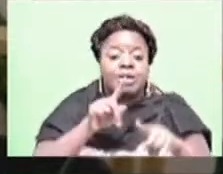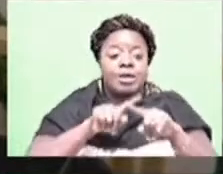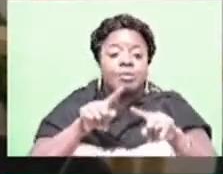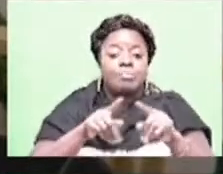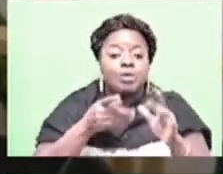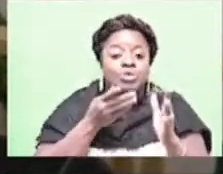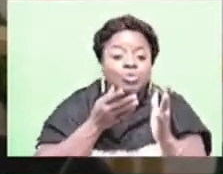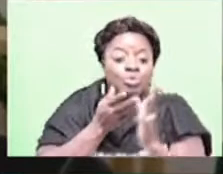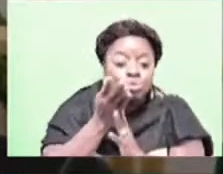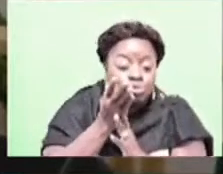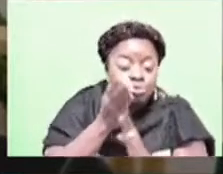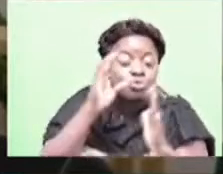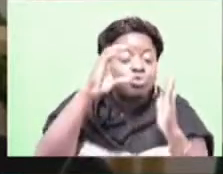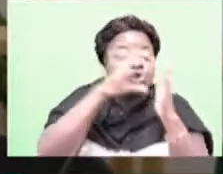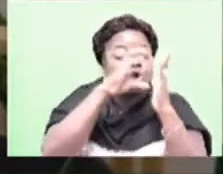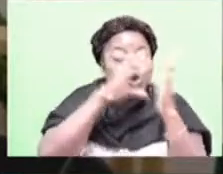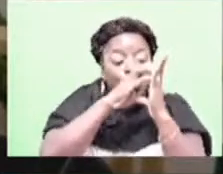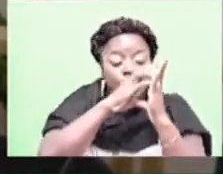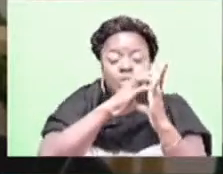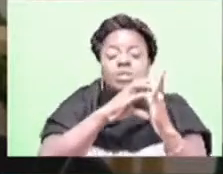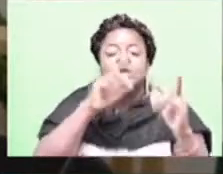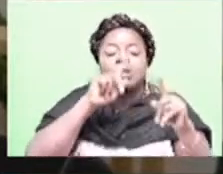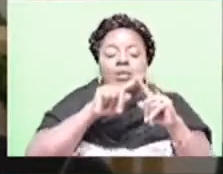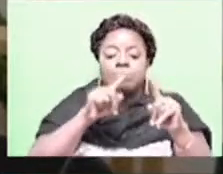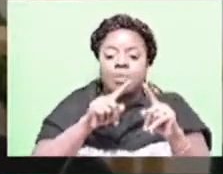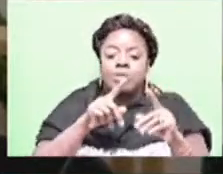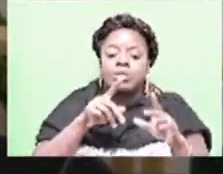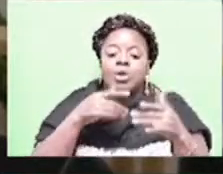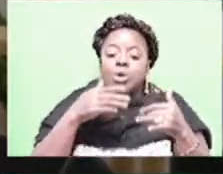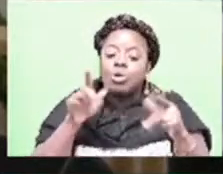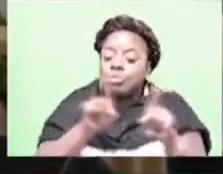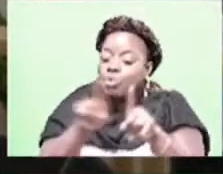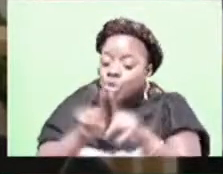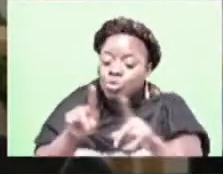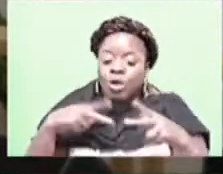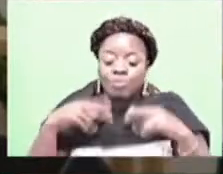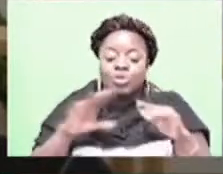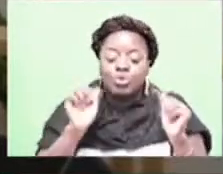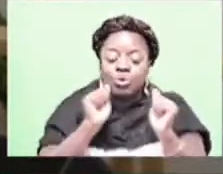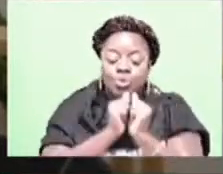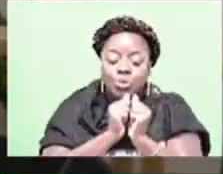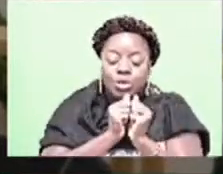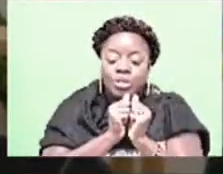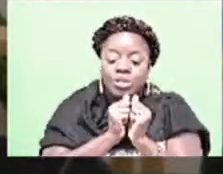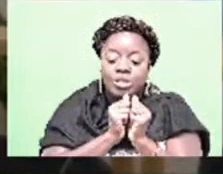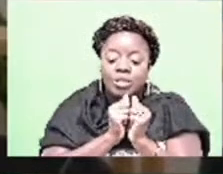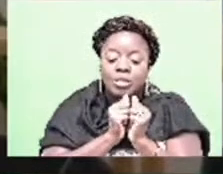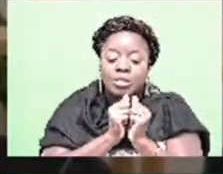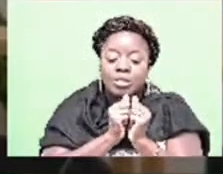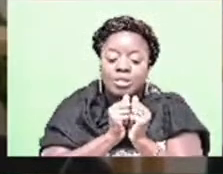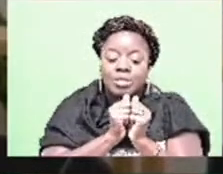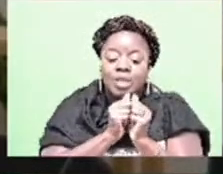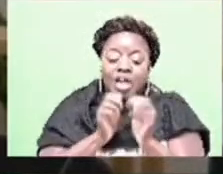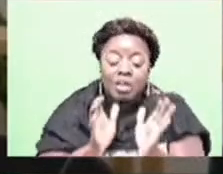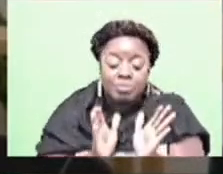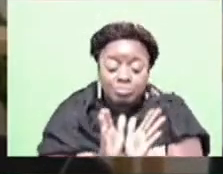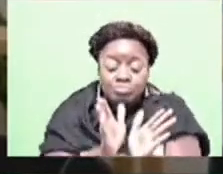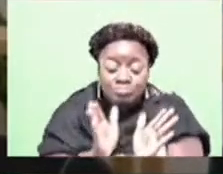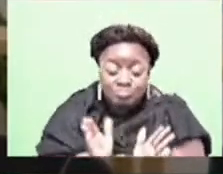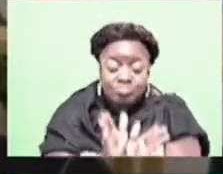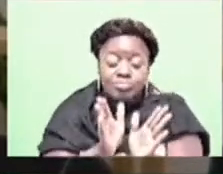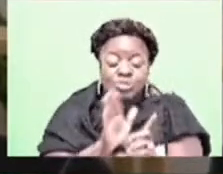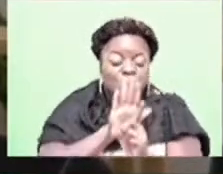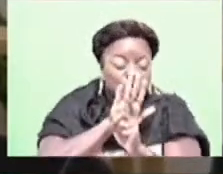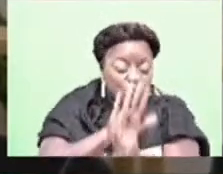clauses, anticipating regulations, but it also has to do with enforcement. And I think that is the part where Trinidad and Tobago is